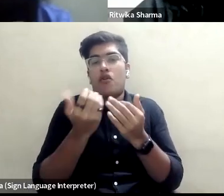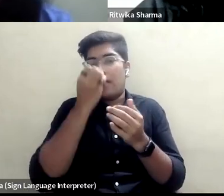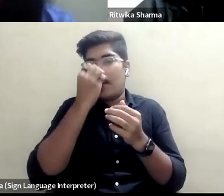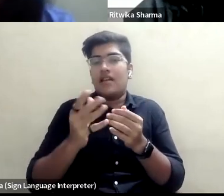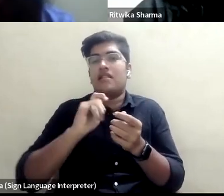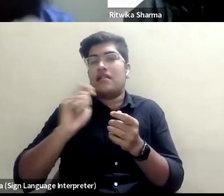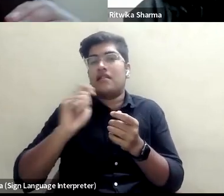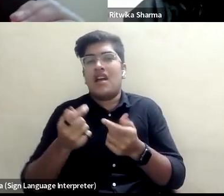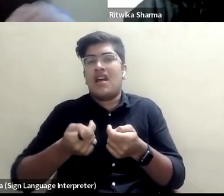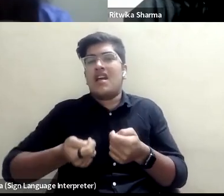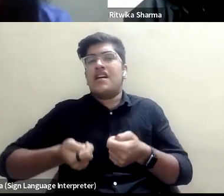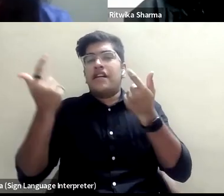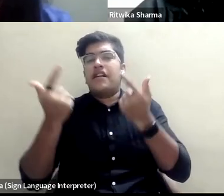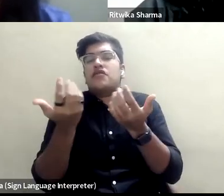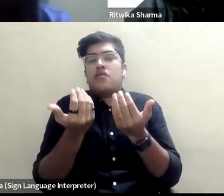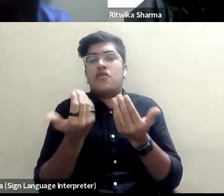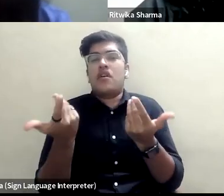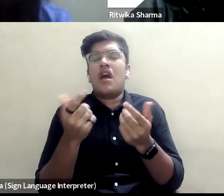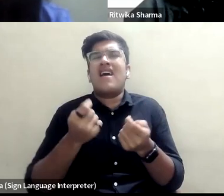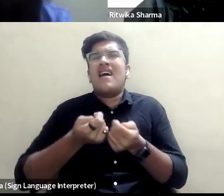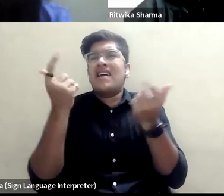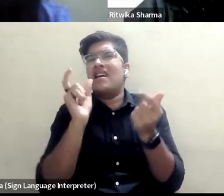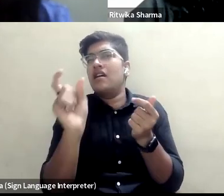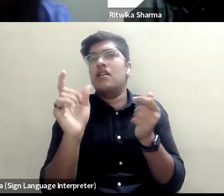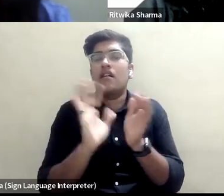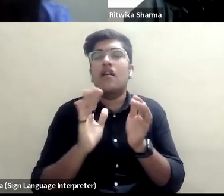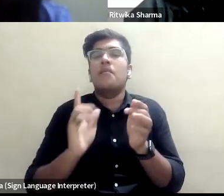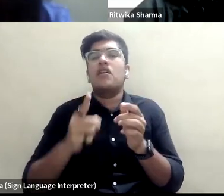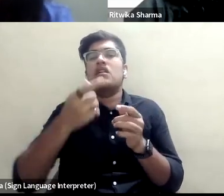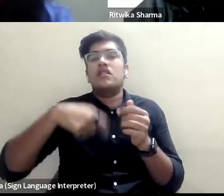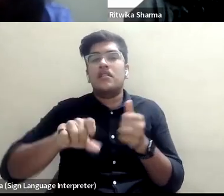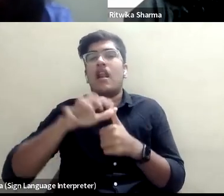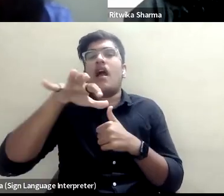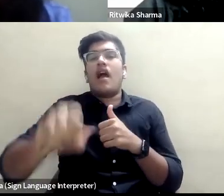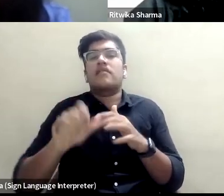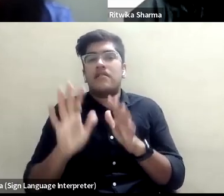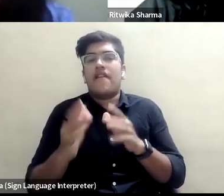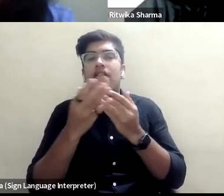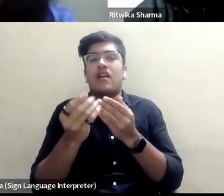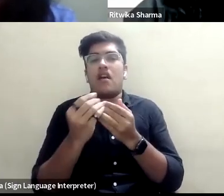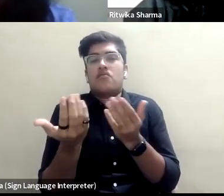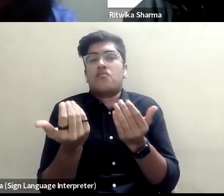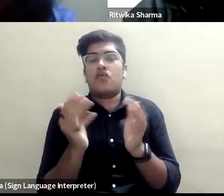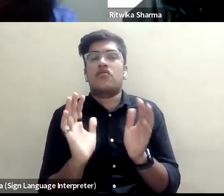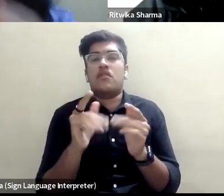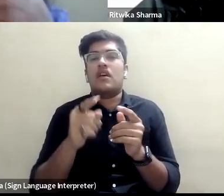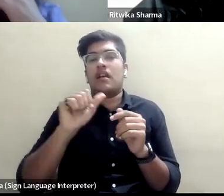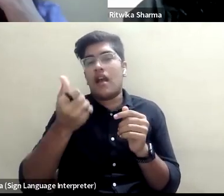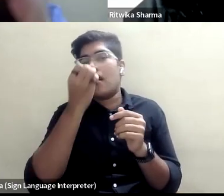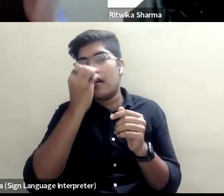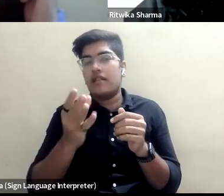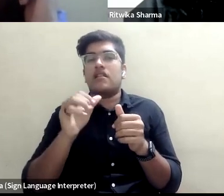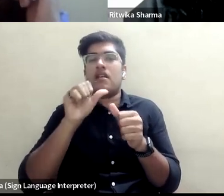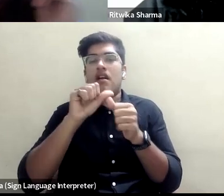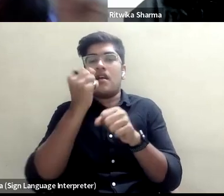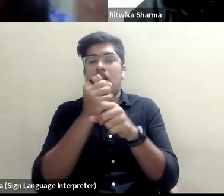Rich in a way, you could say, not rich, but they have an access to in hand cash is what they are able to pay to the agent as well. But